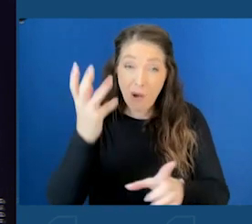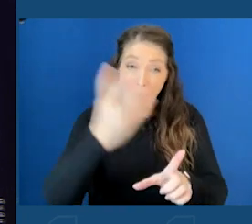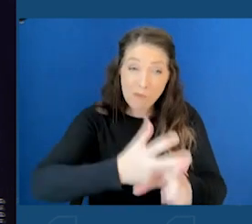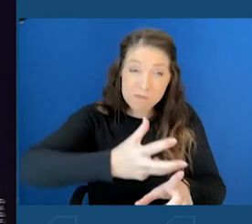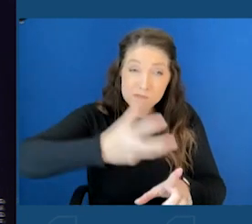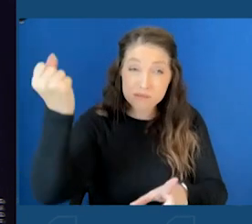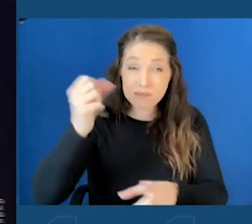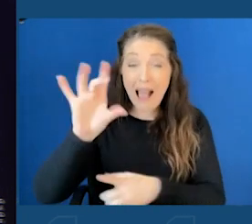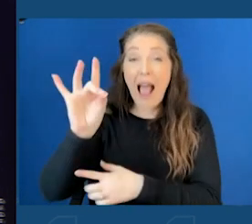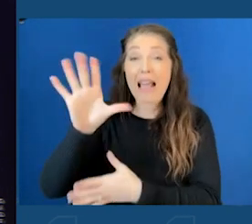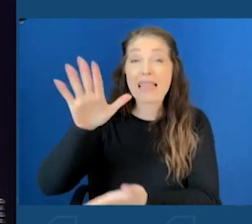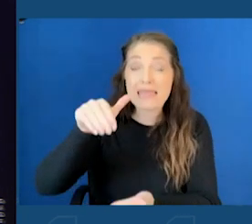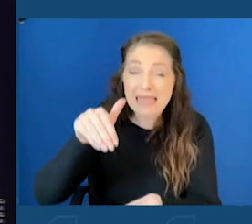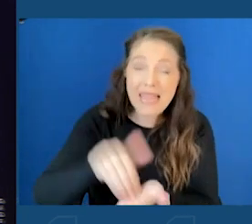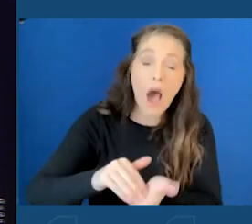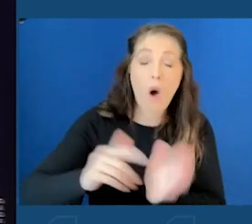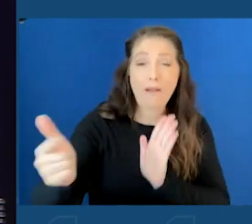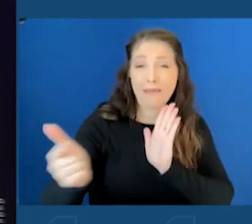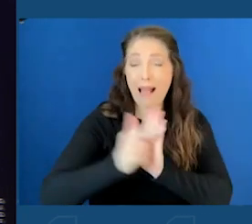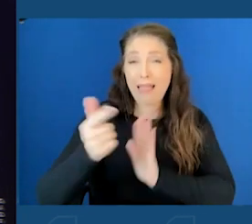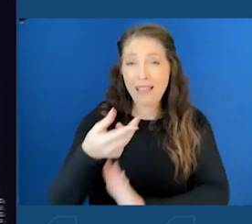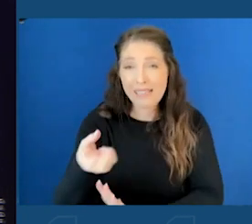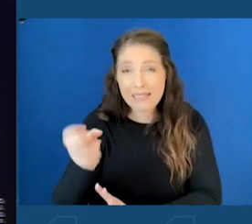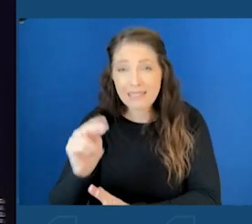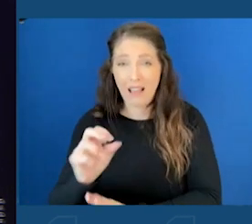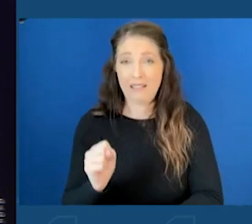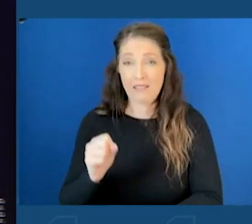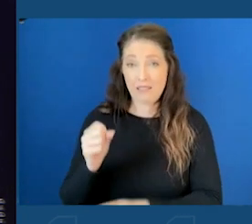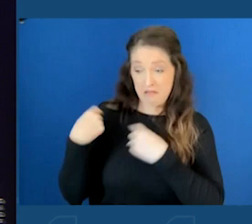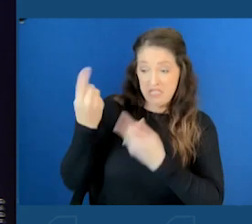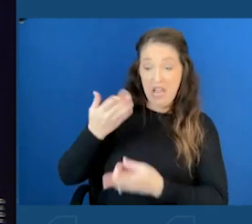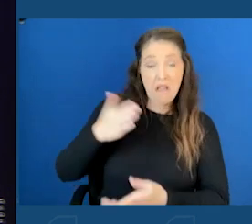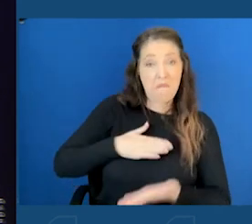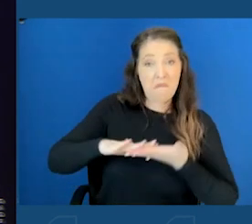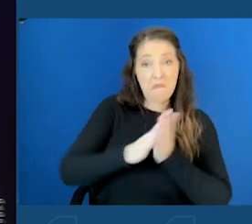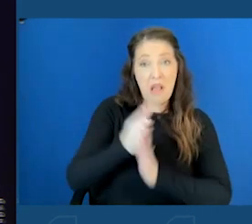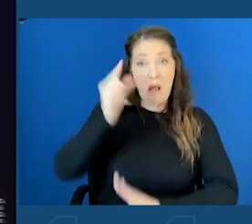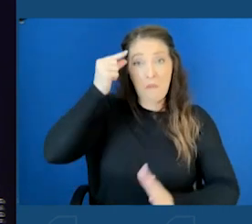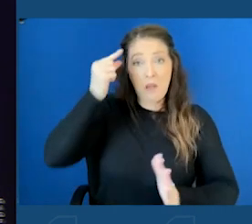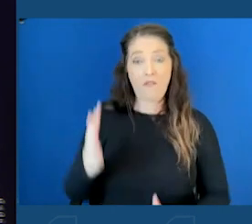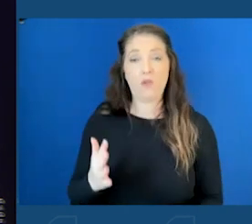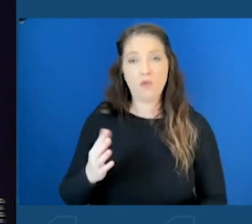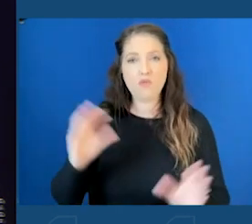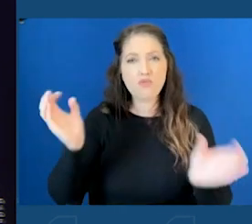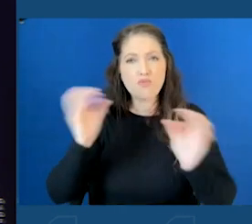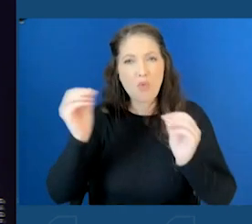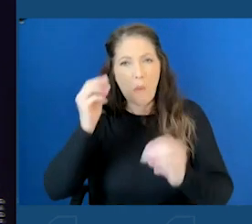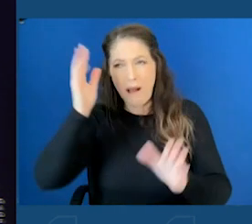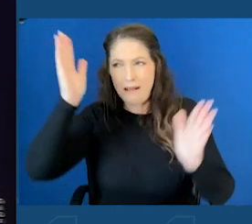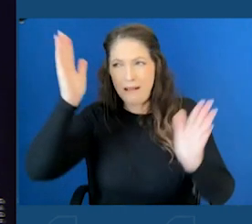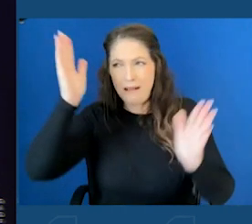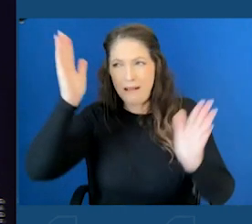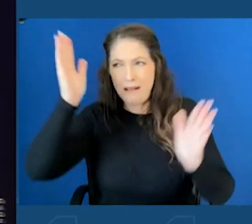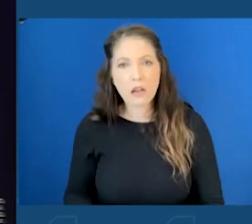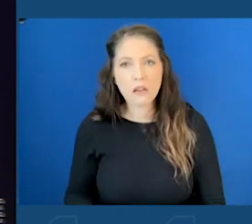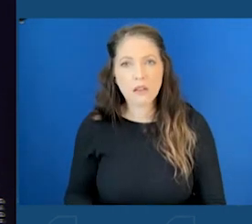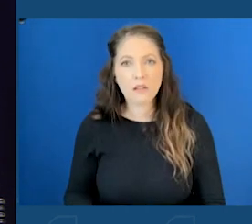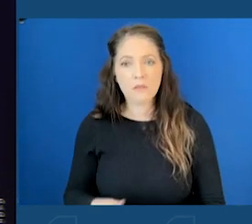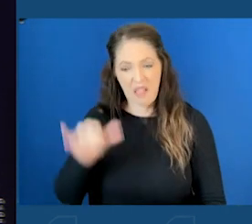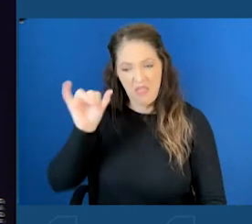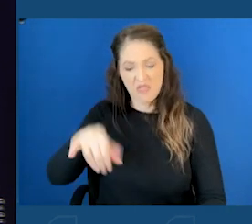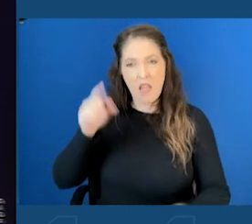illegal guns, taken them off the streets, literally since I've been governor. No one could have expected that. But that's what it's all about when you